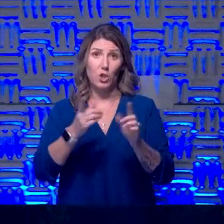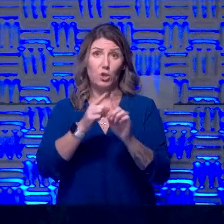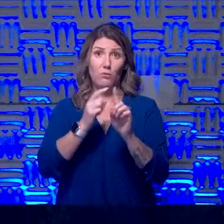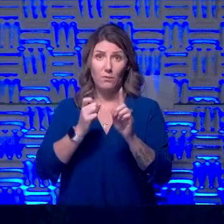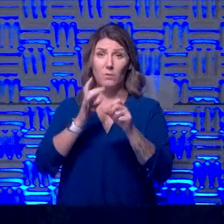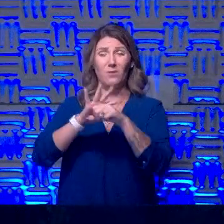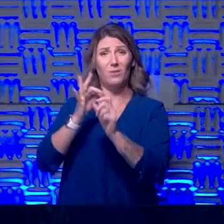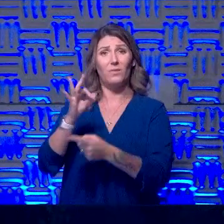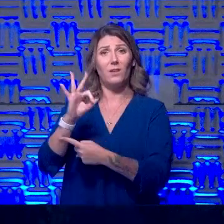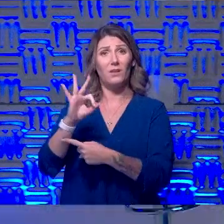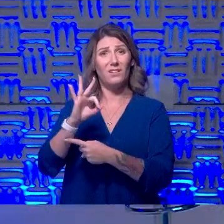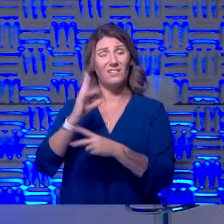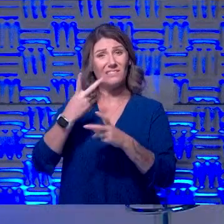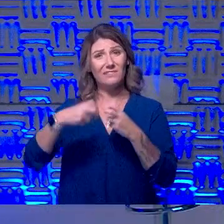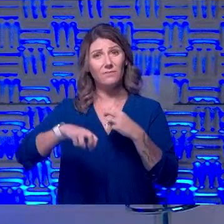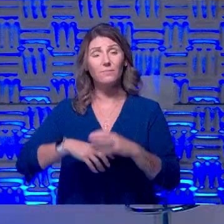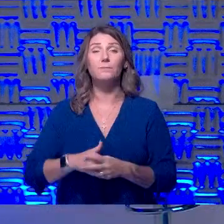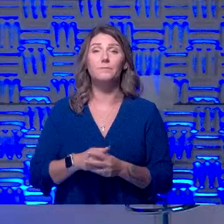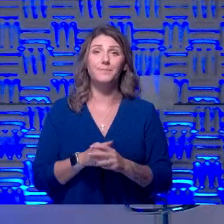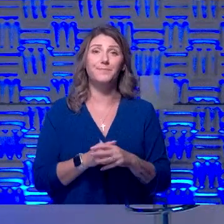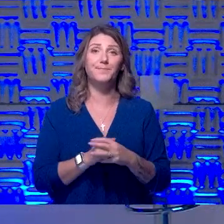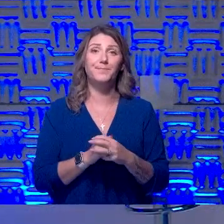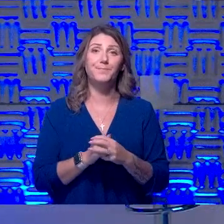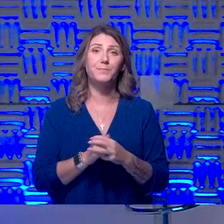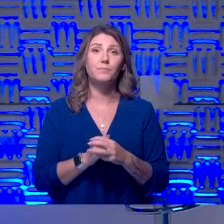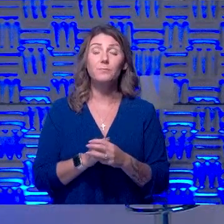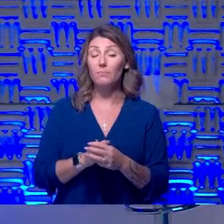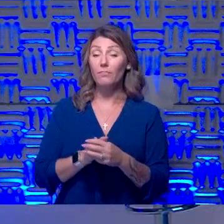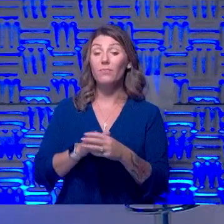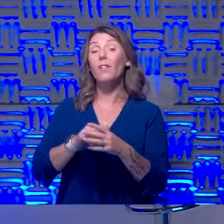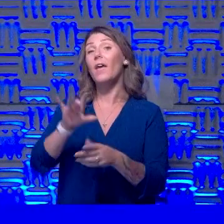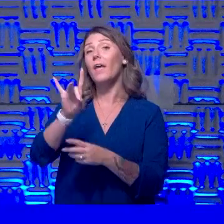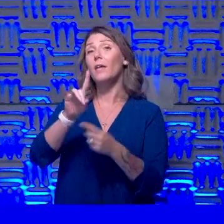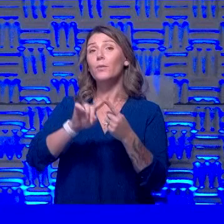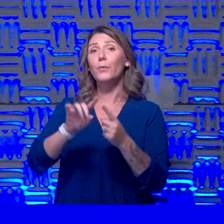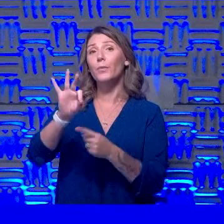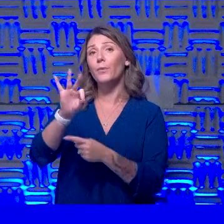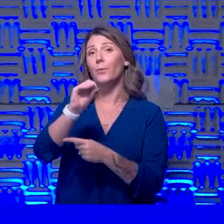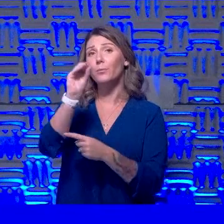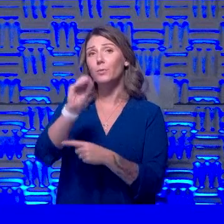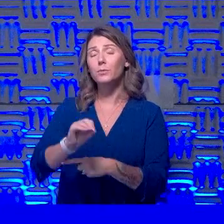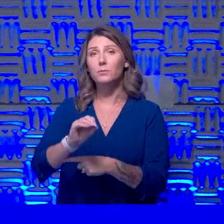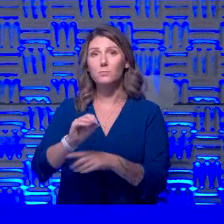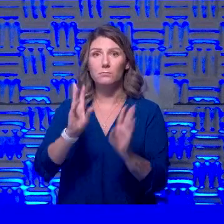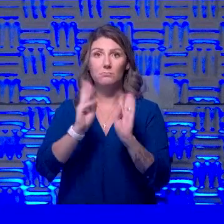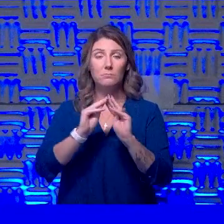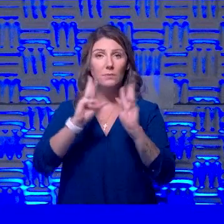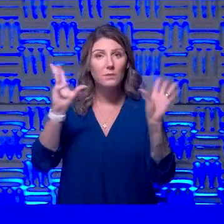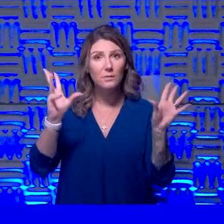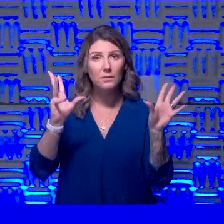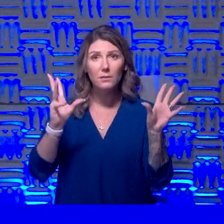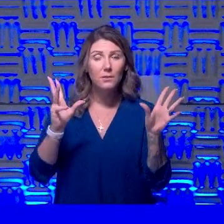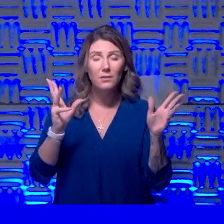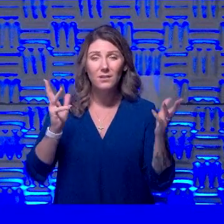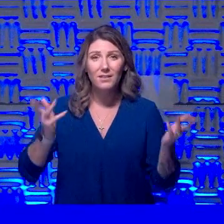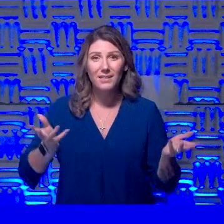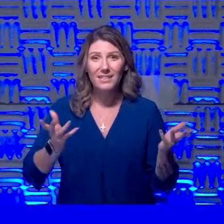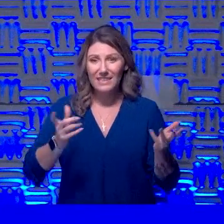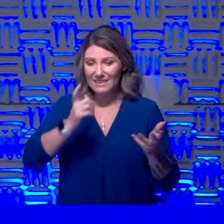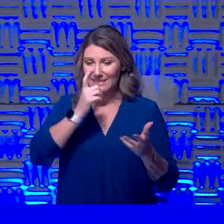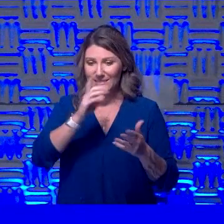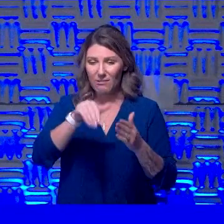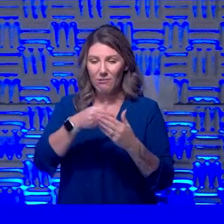So it's difficult. Yeah, and that, that 8 to 9%, again, we have to make clear that it's not